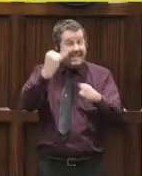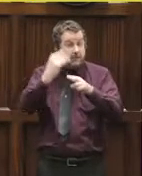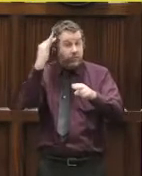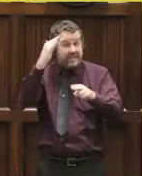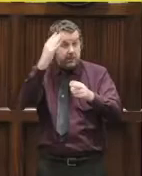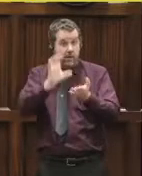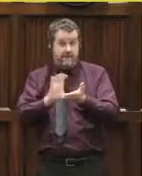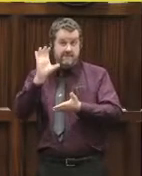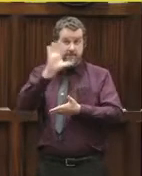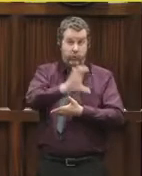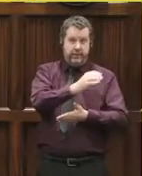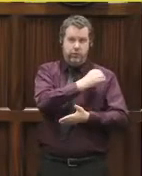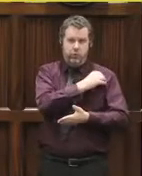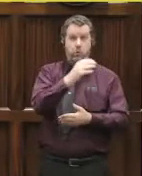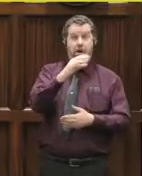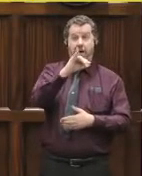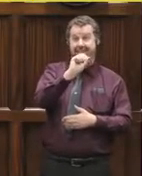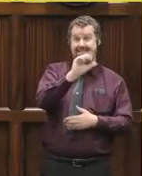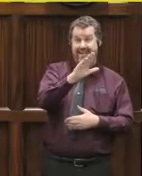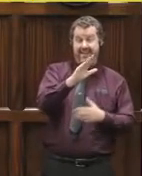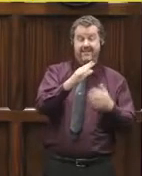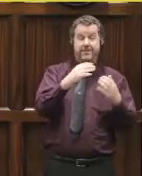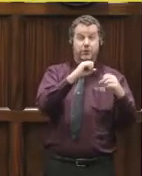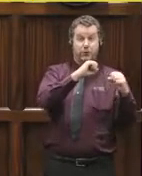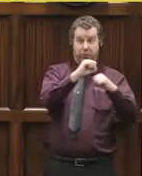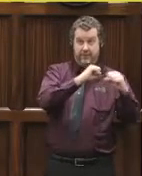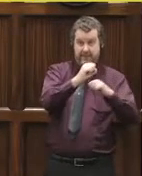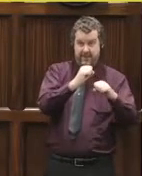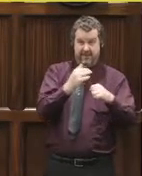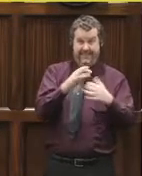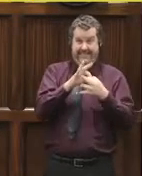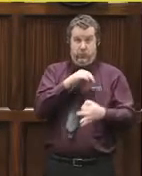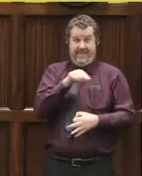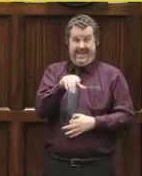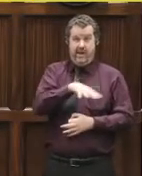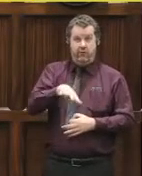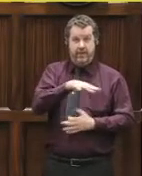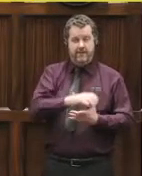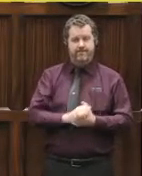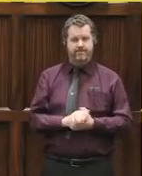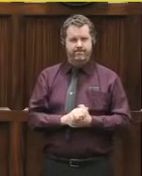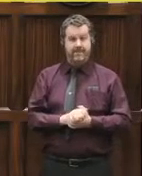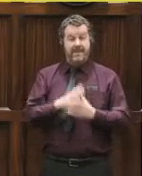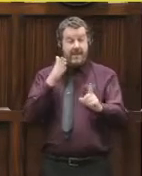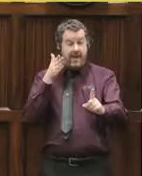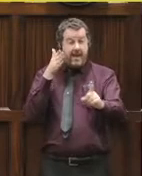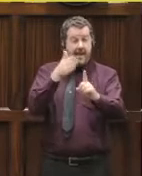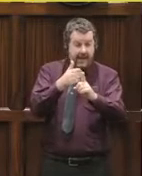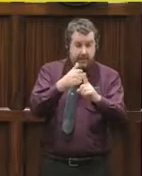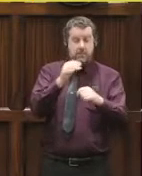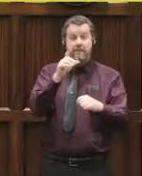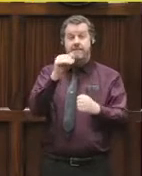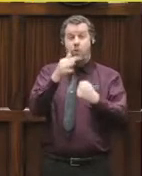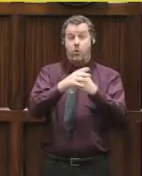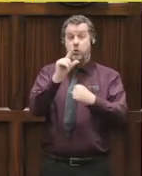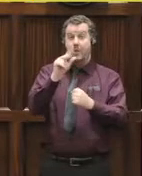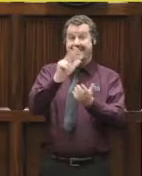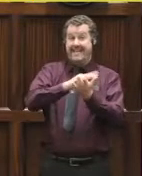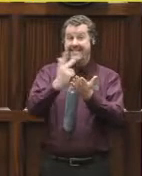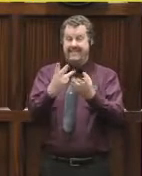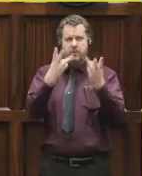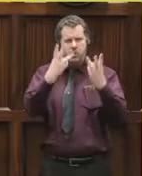of funding to the Irish Sign Language Services in this regard. The intention for 2018 is to